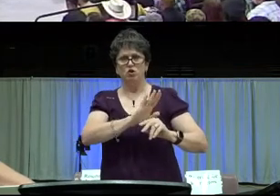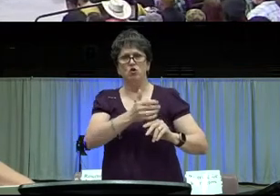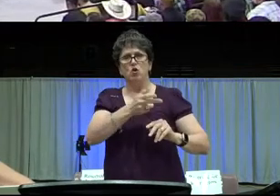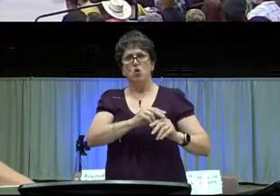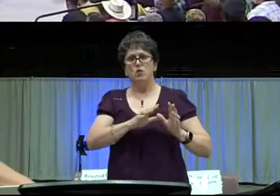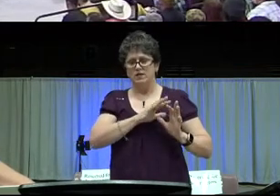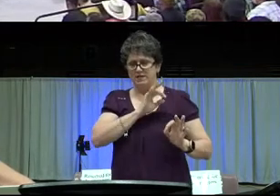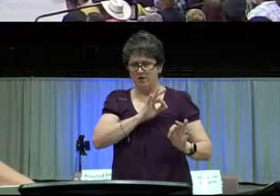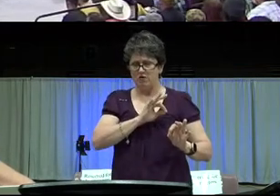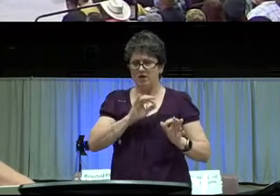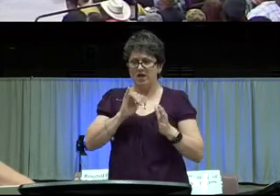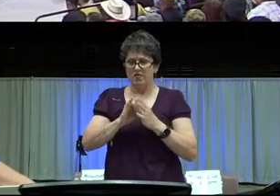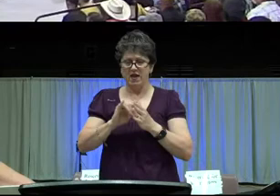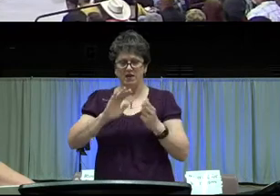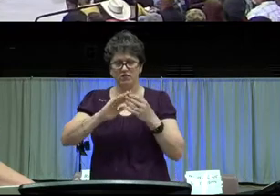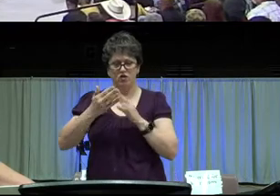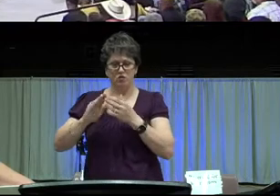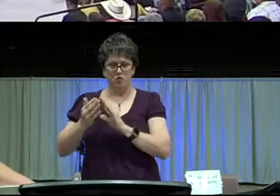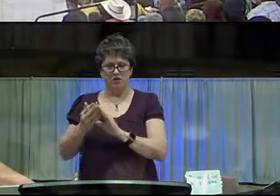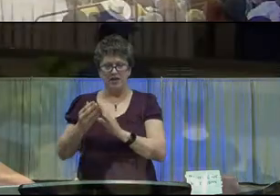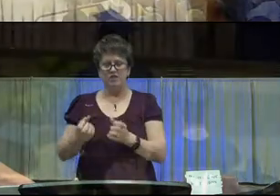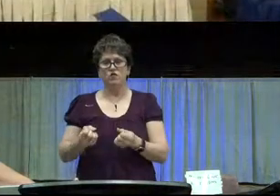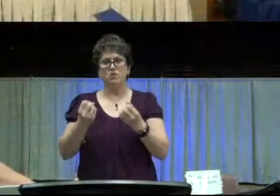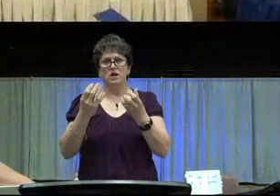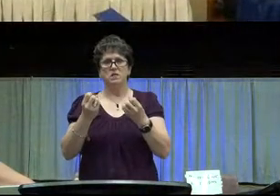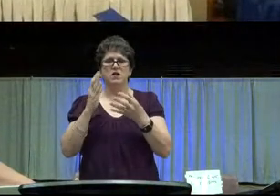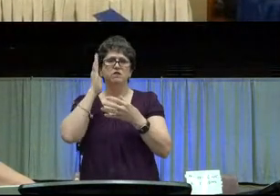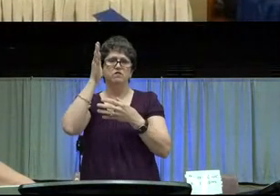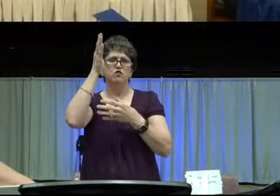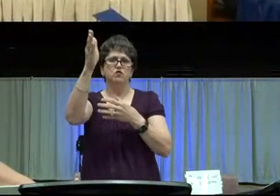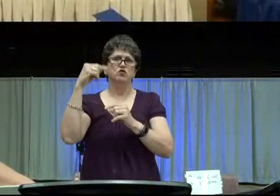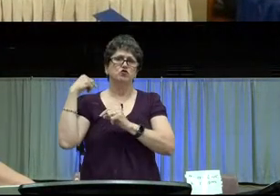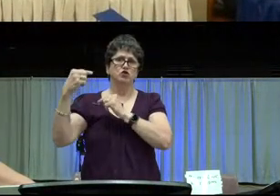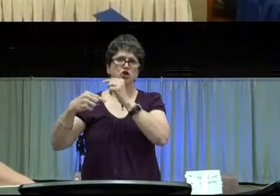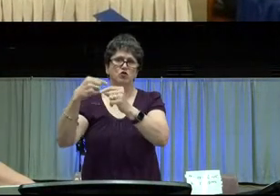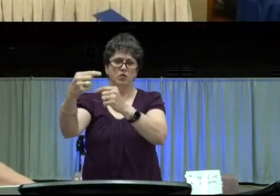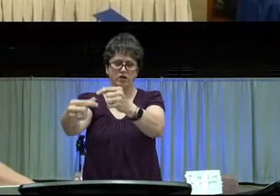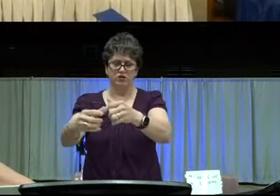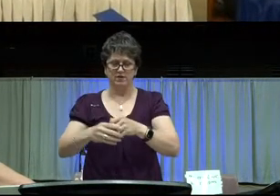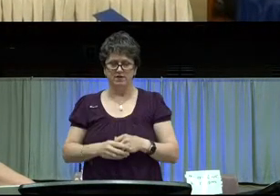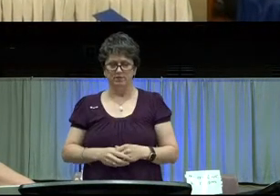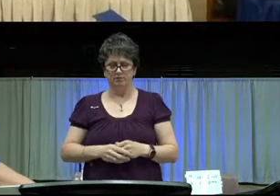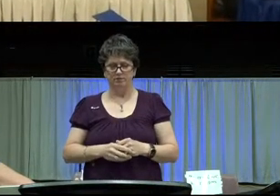spirit and that of your community and many, many future generations.